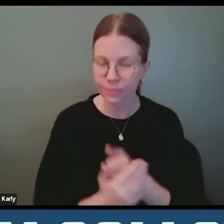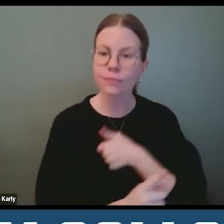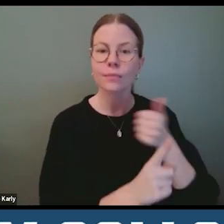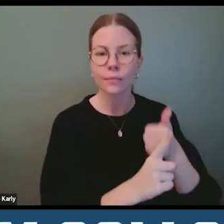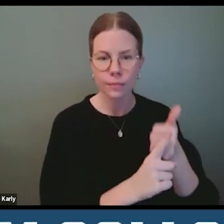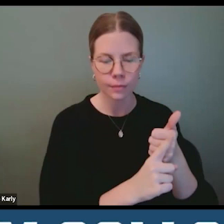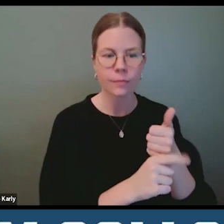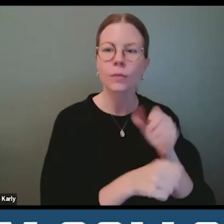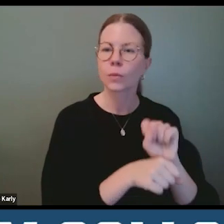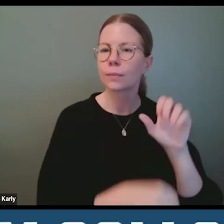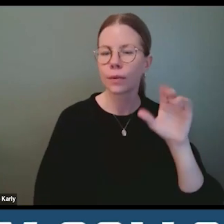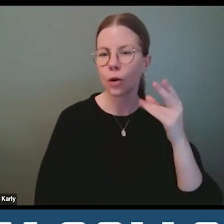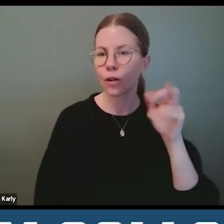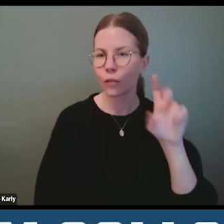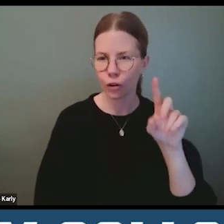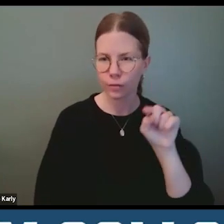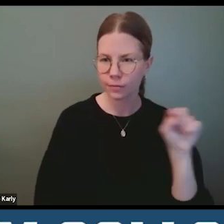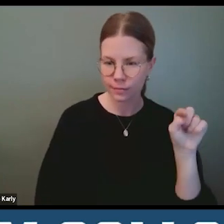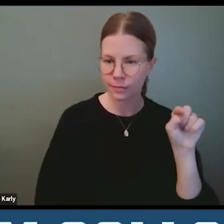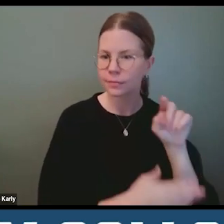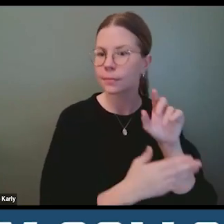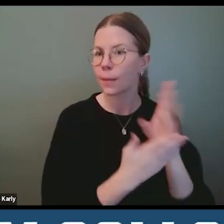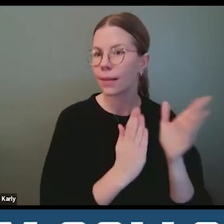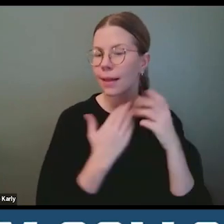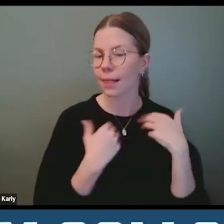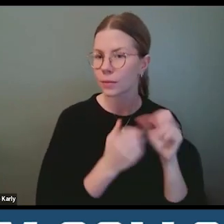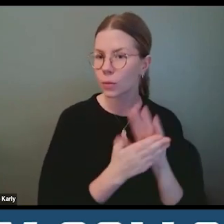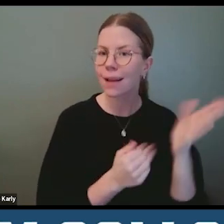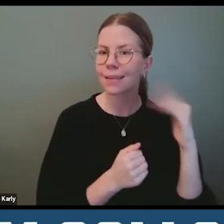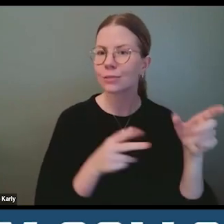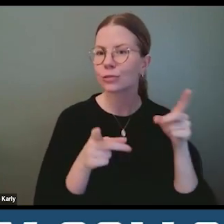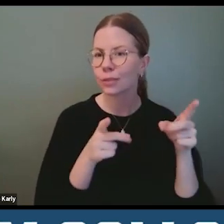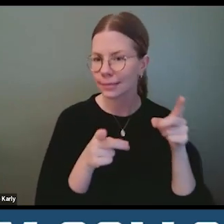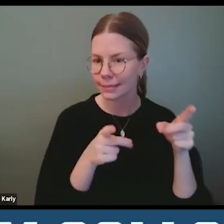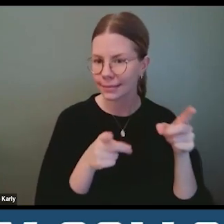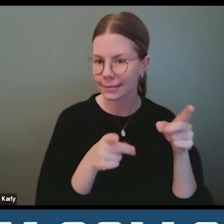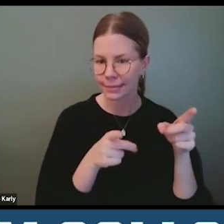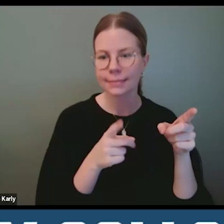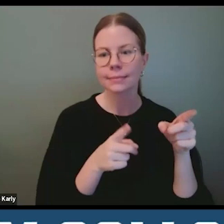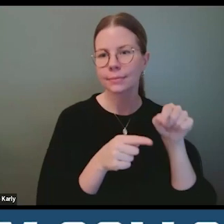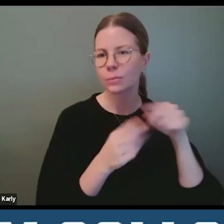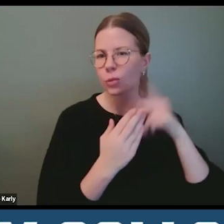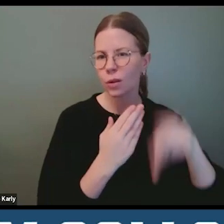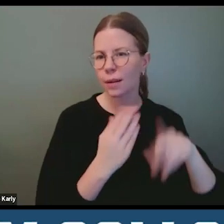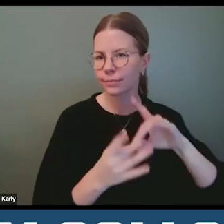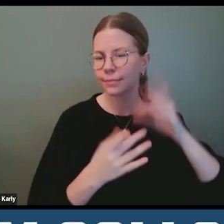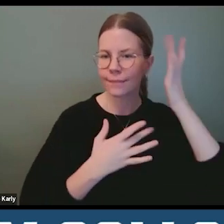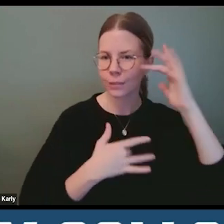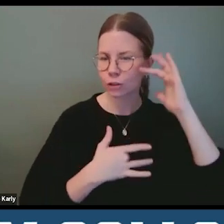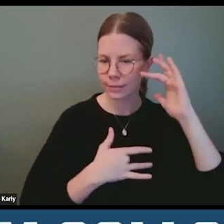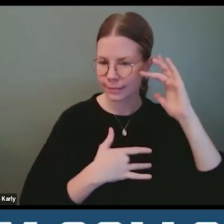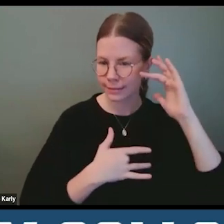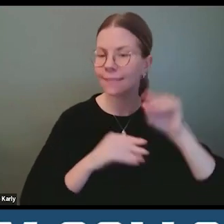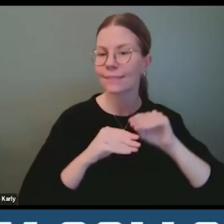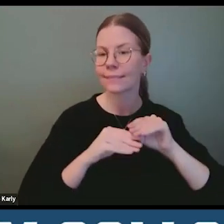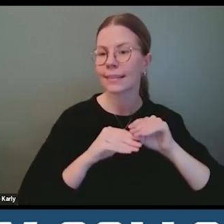T.H. Chan School of Public Health and directs the Center for Communicable Disease Dynamics and the Interdisciplinary Program on Infectious Disease